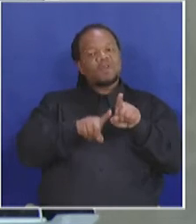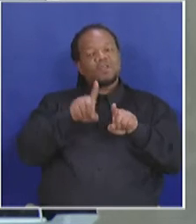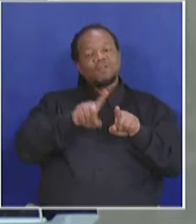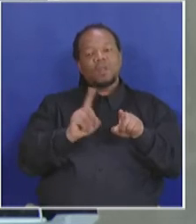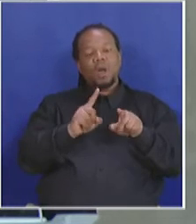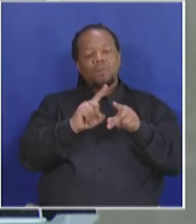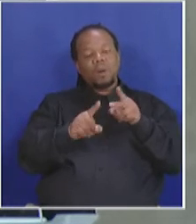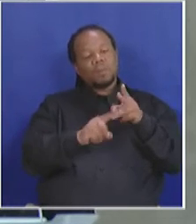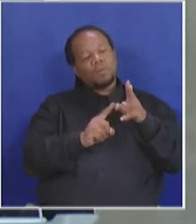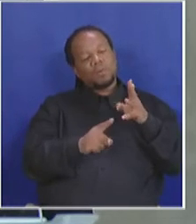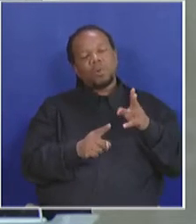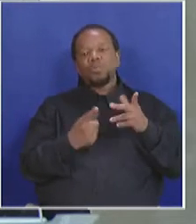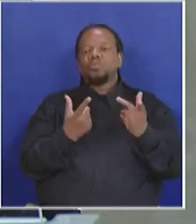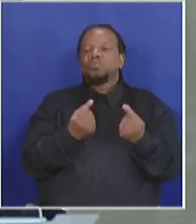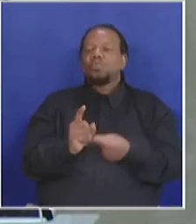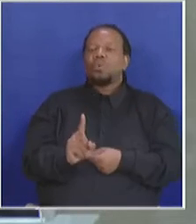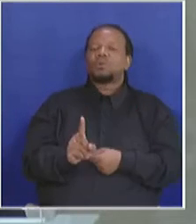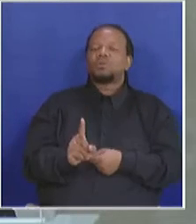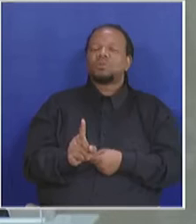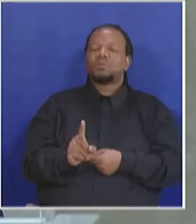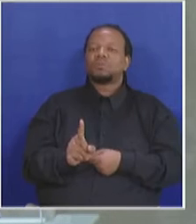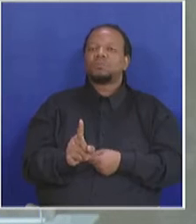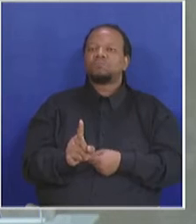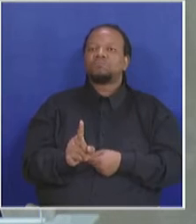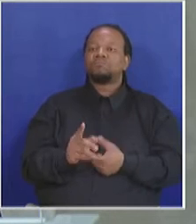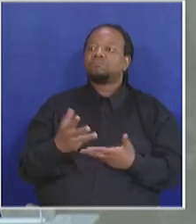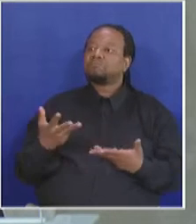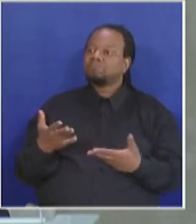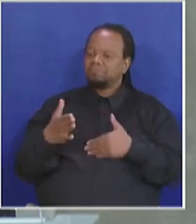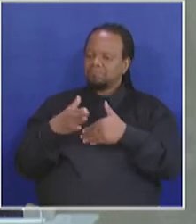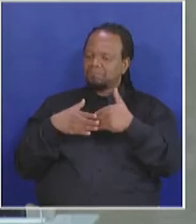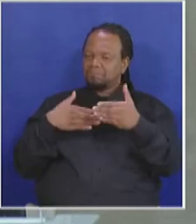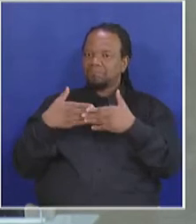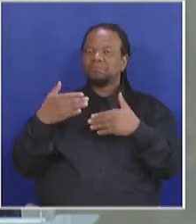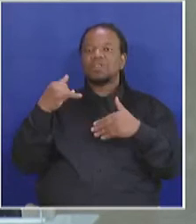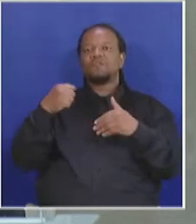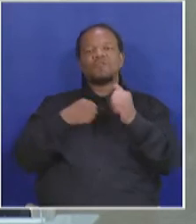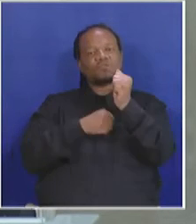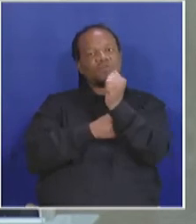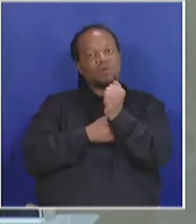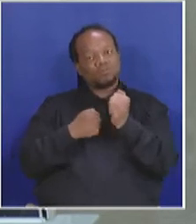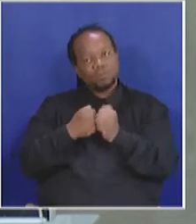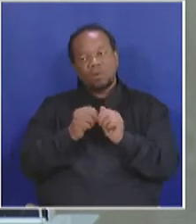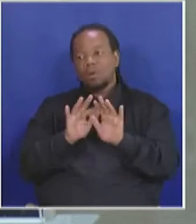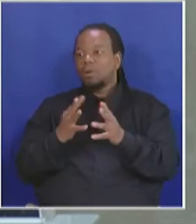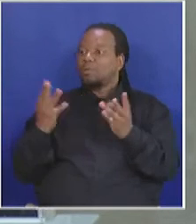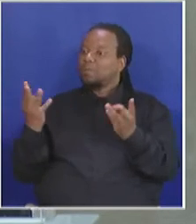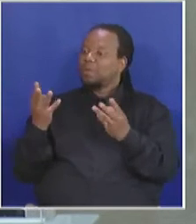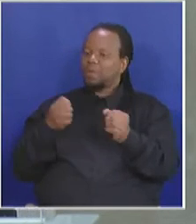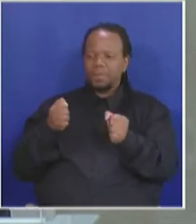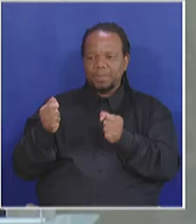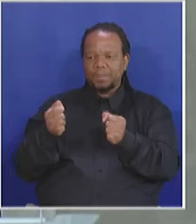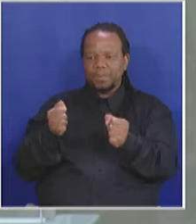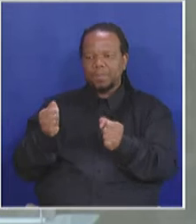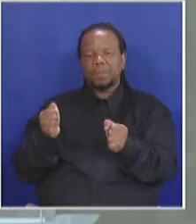do to develop our infrastructure and ultimately create jobs for our people? That is